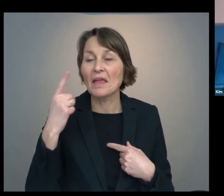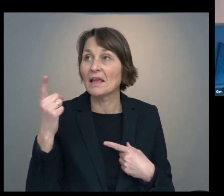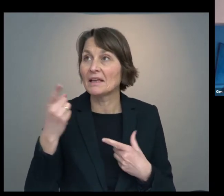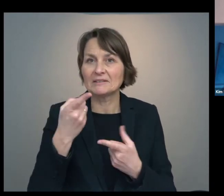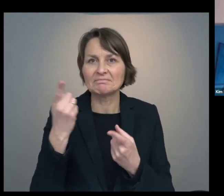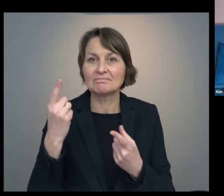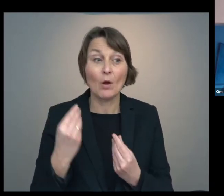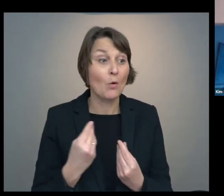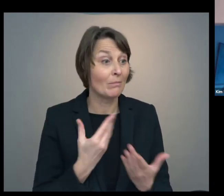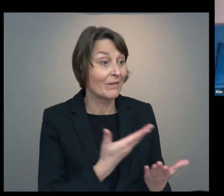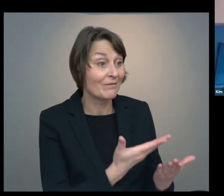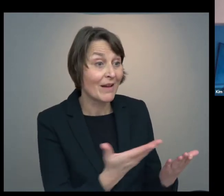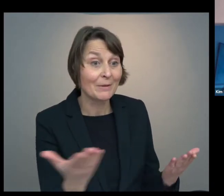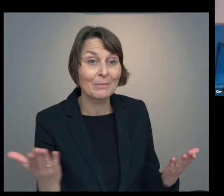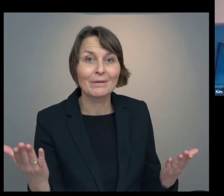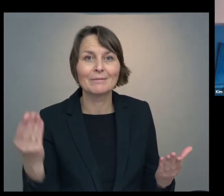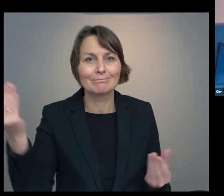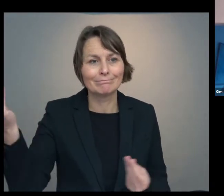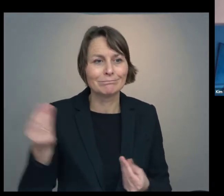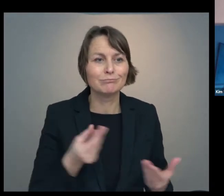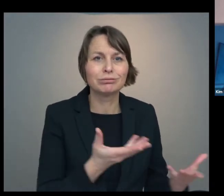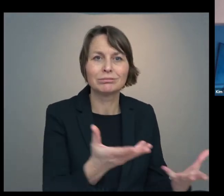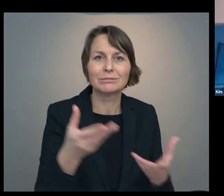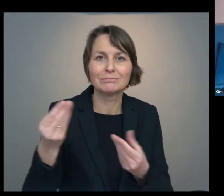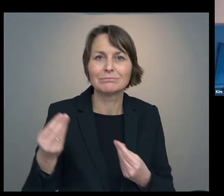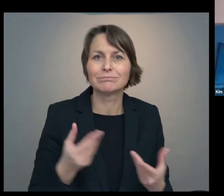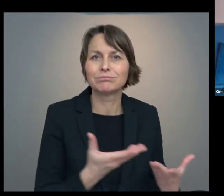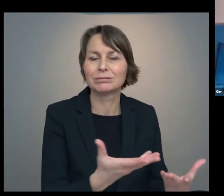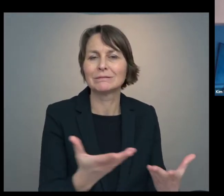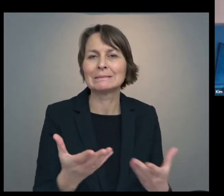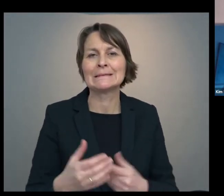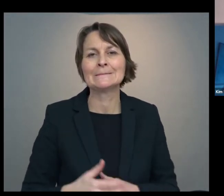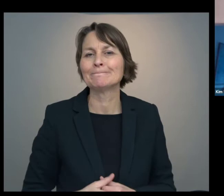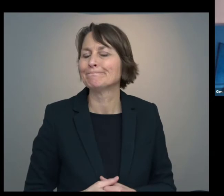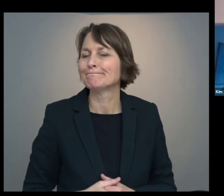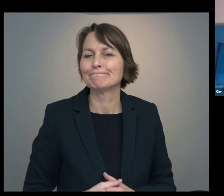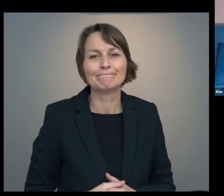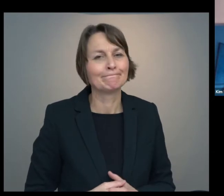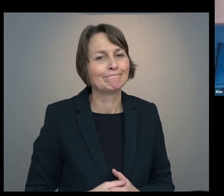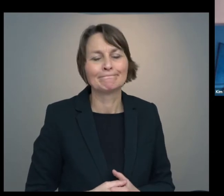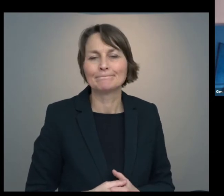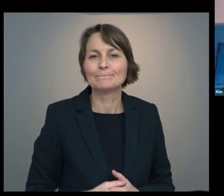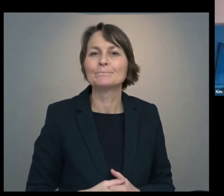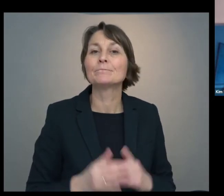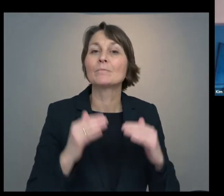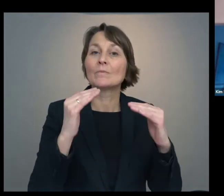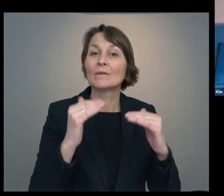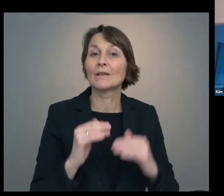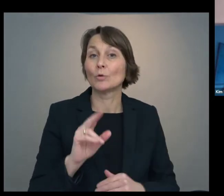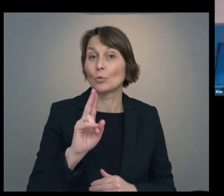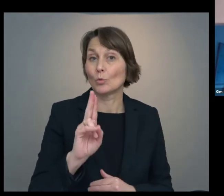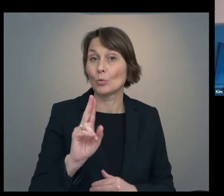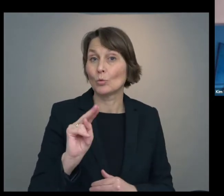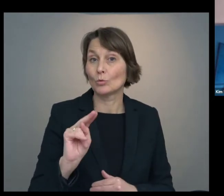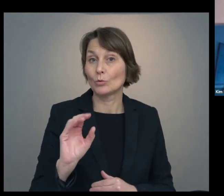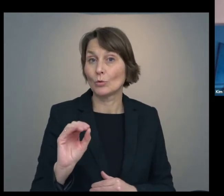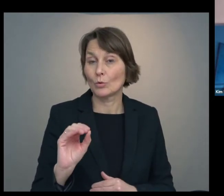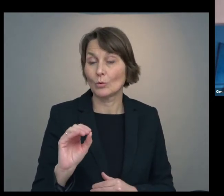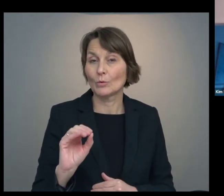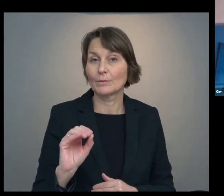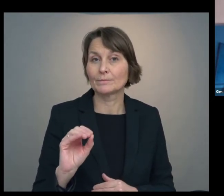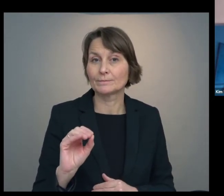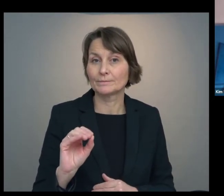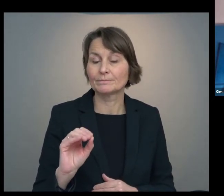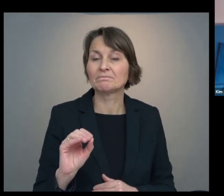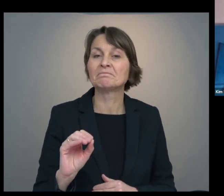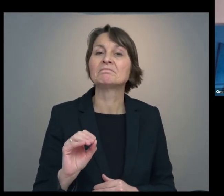plans of making that available in any form or shape in core. As to